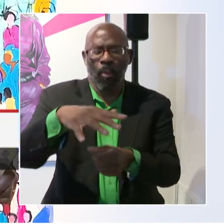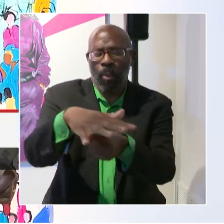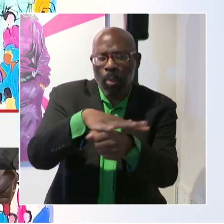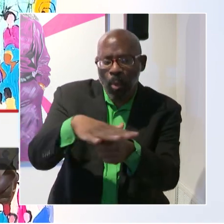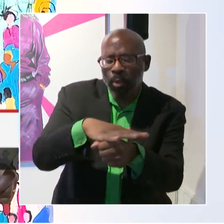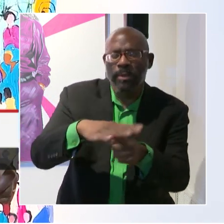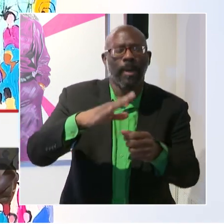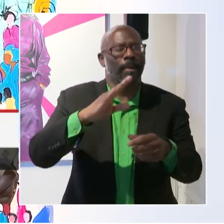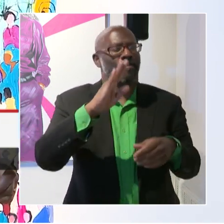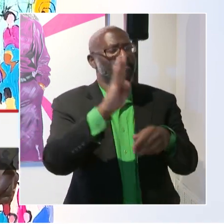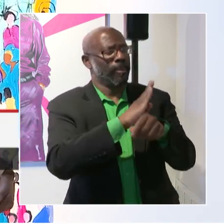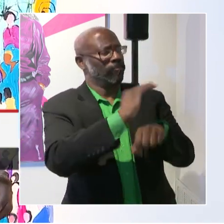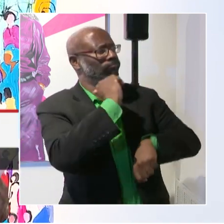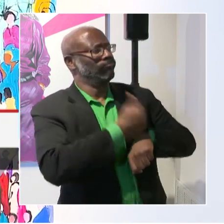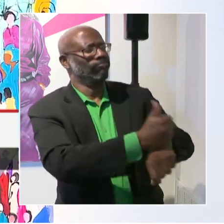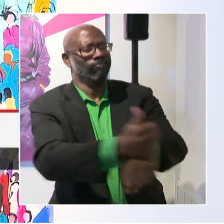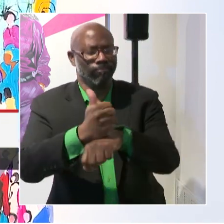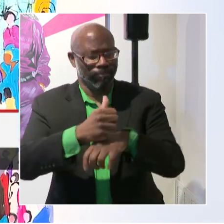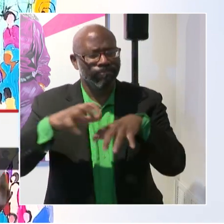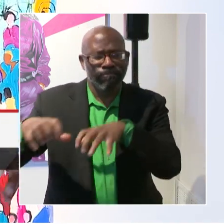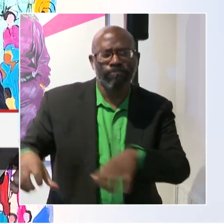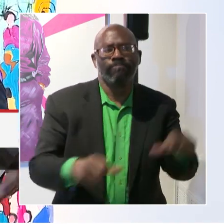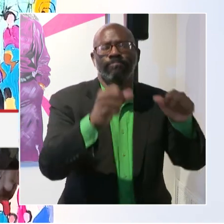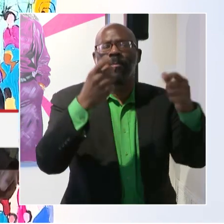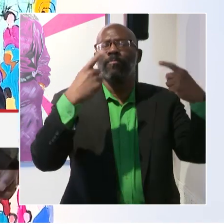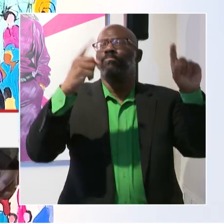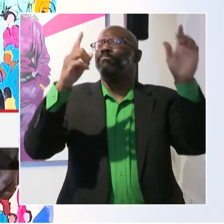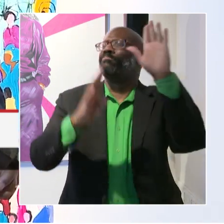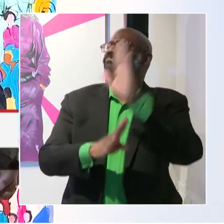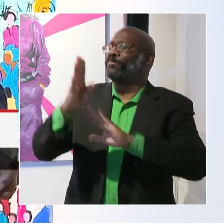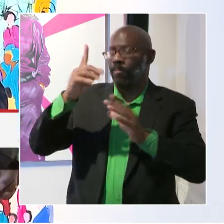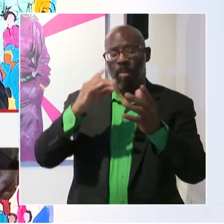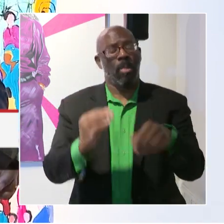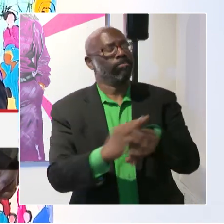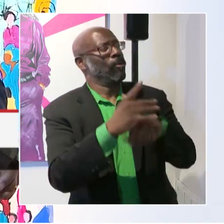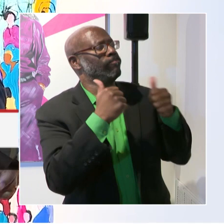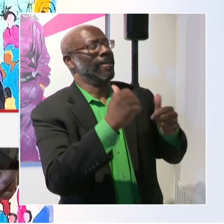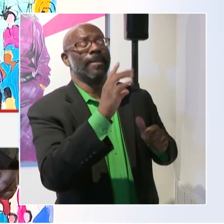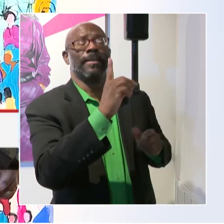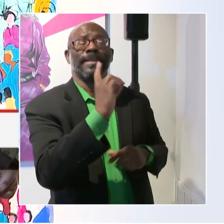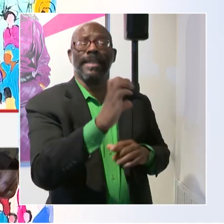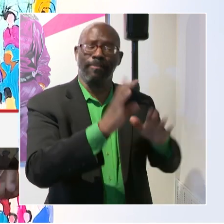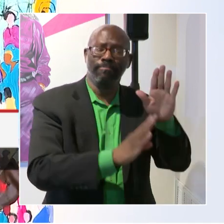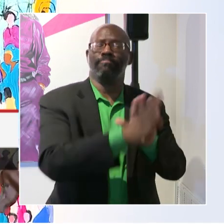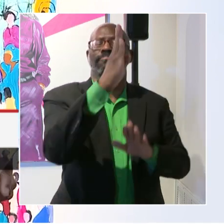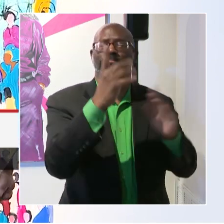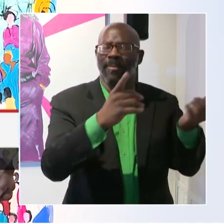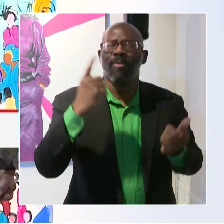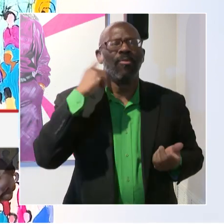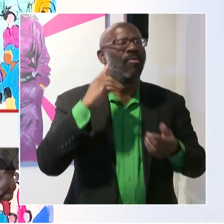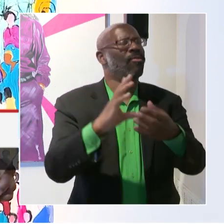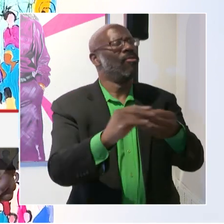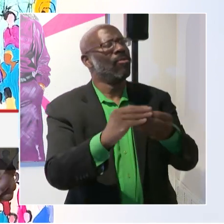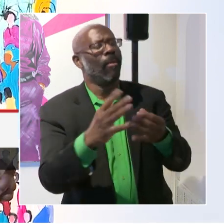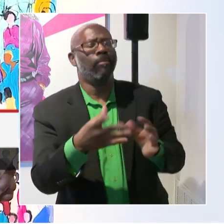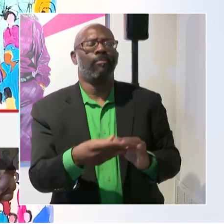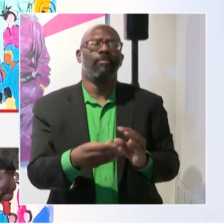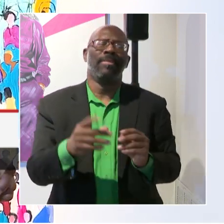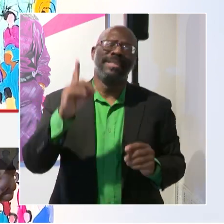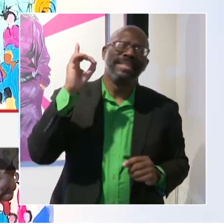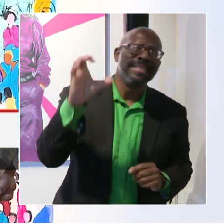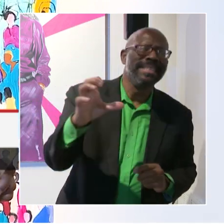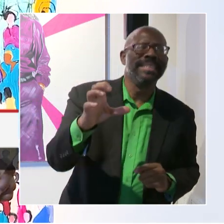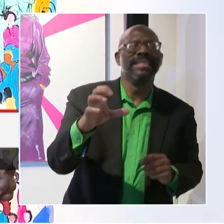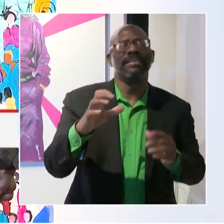thrive. I know you all hear it all the time that our small businesses are the backbone of our local economy. Here in the District of Columbia, we don't